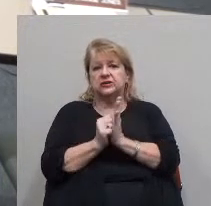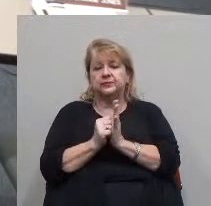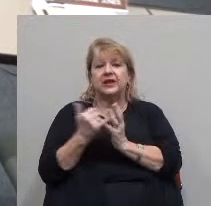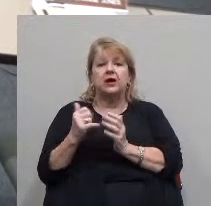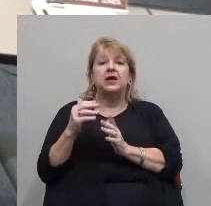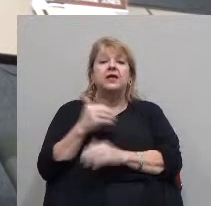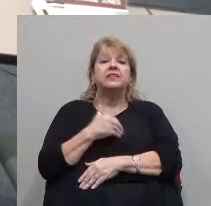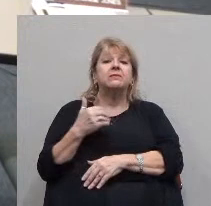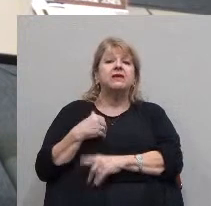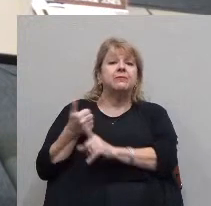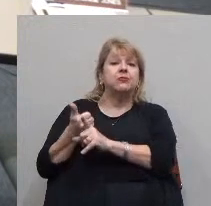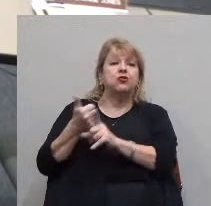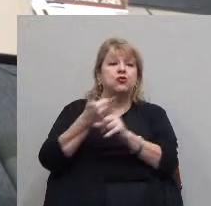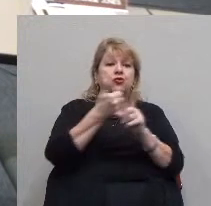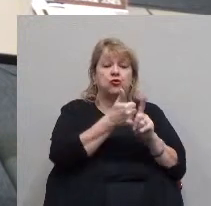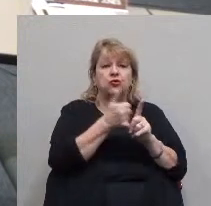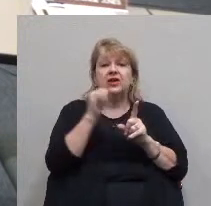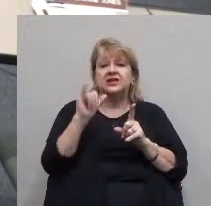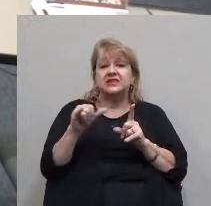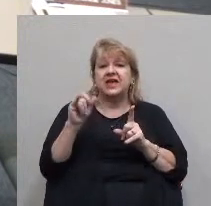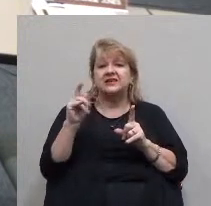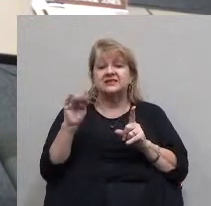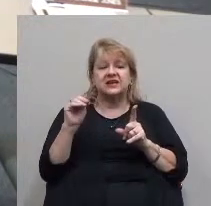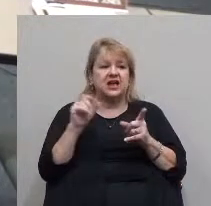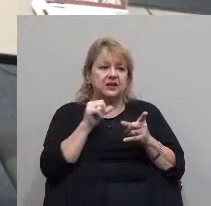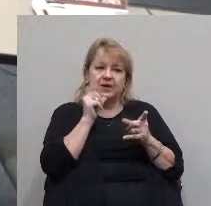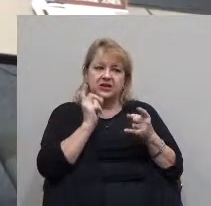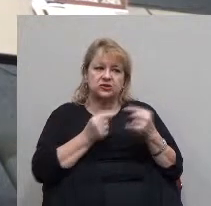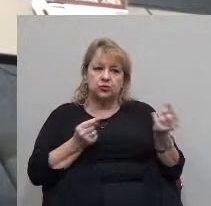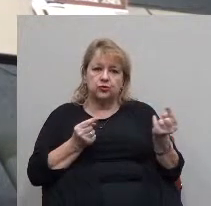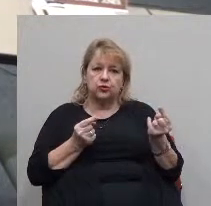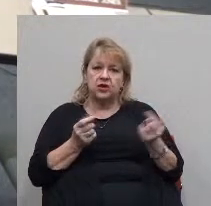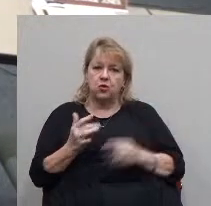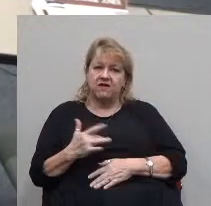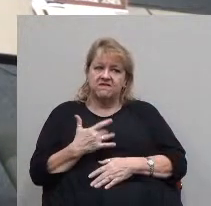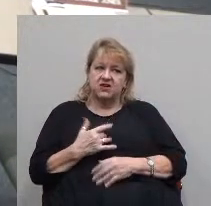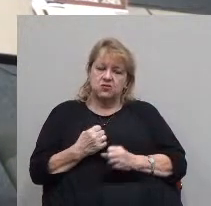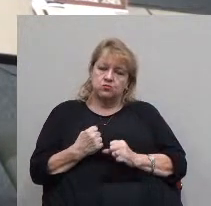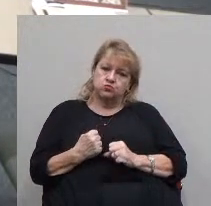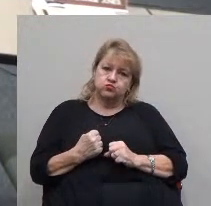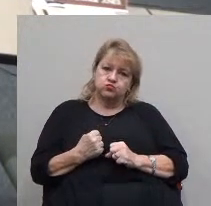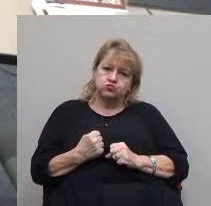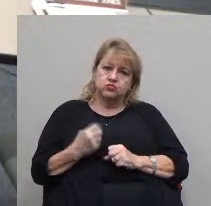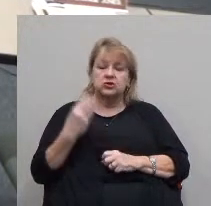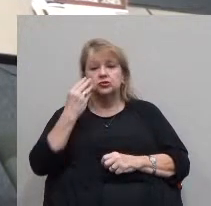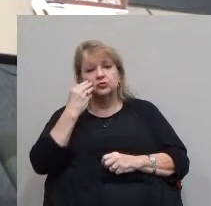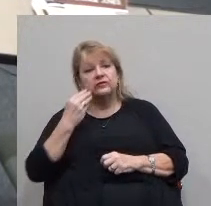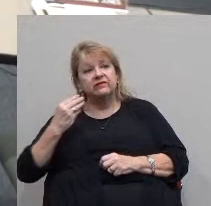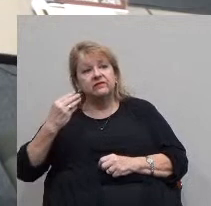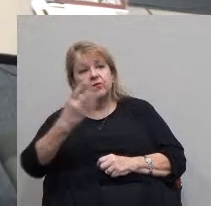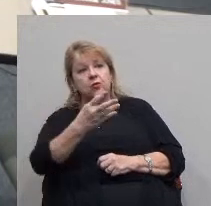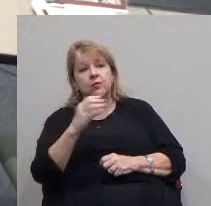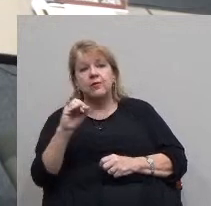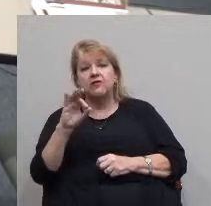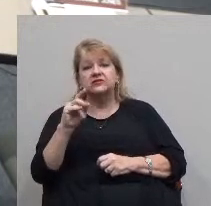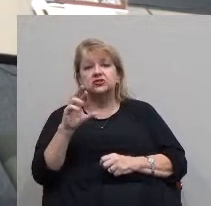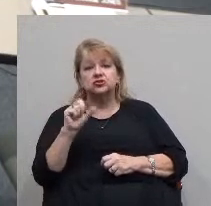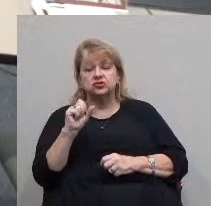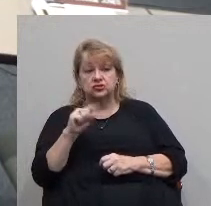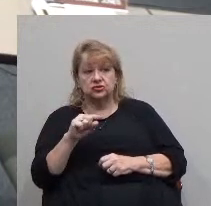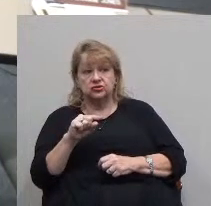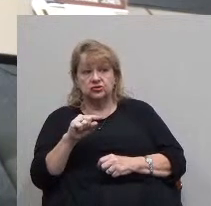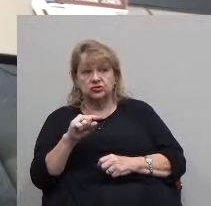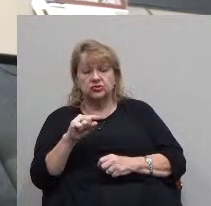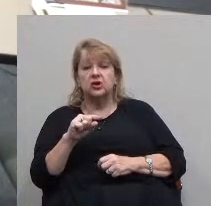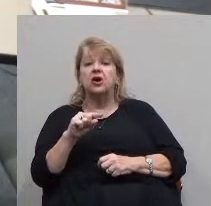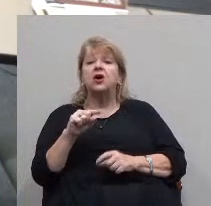the member who sees that it's an item that they don't agree with or have strong feelings on to relay that to the officers. And it's also in this